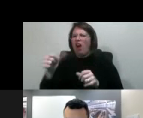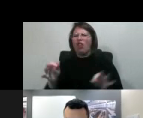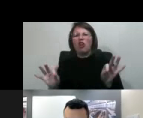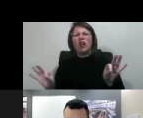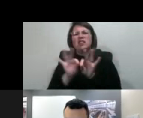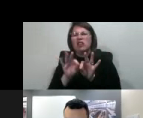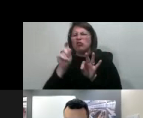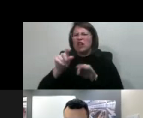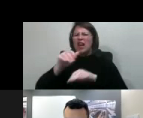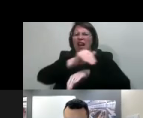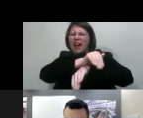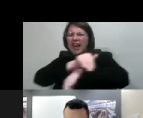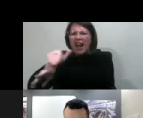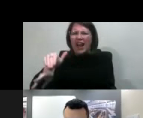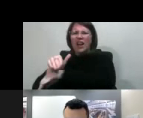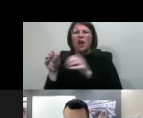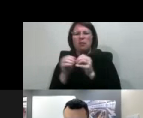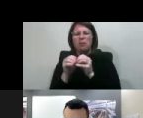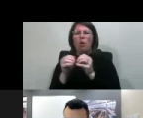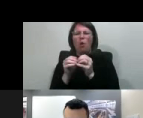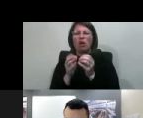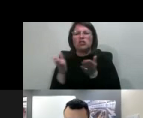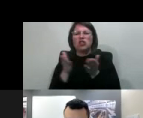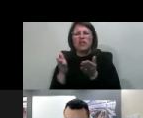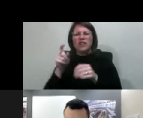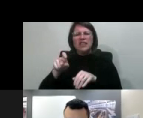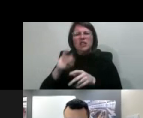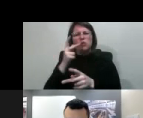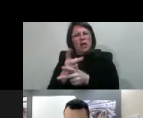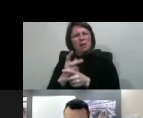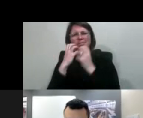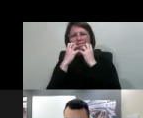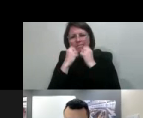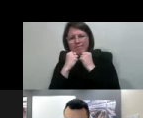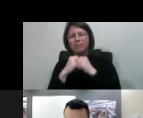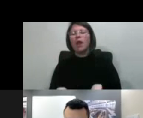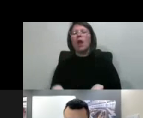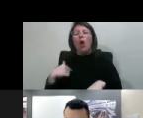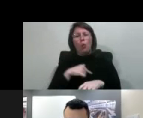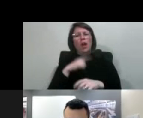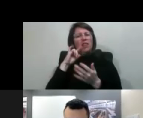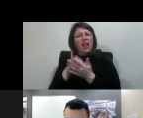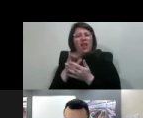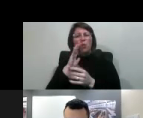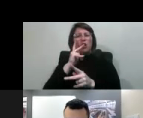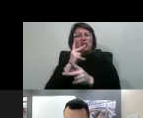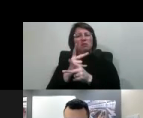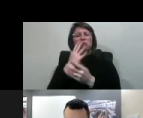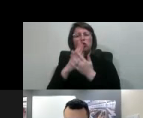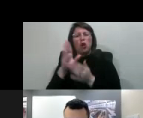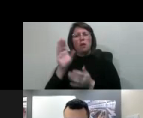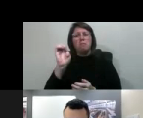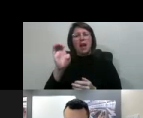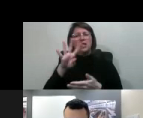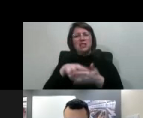a later service. And so we have been able to keep that late night service. And we do think that this will give us a good base schedule. And part of the goal of